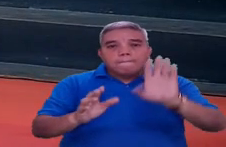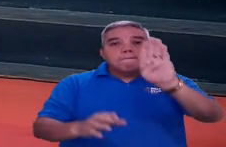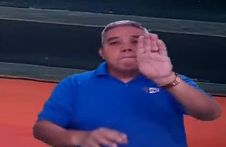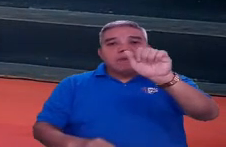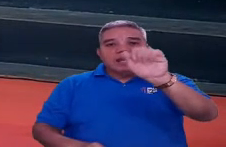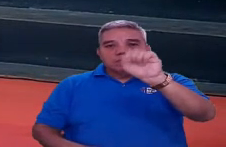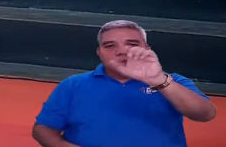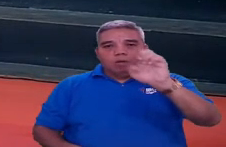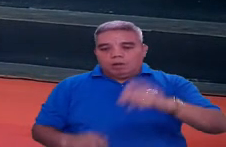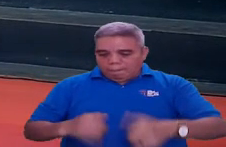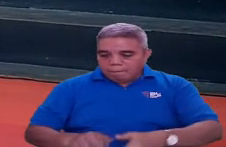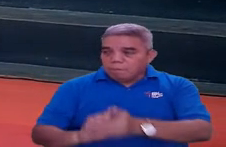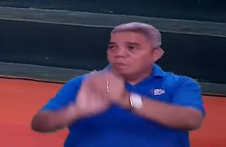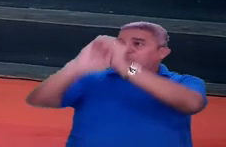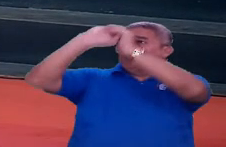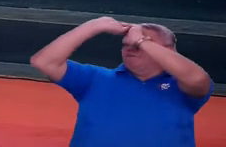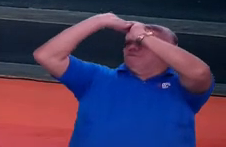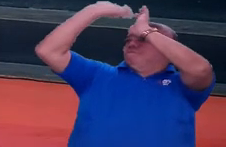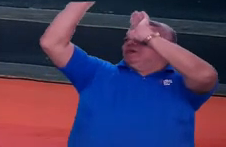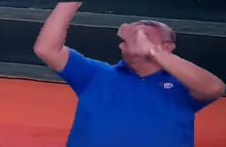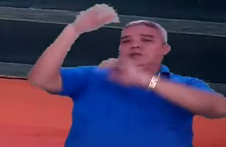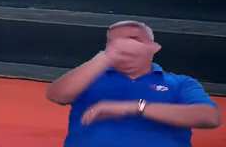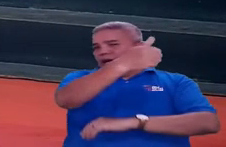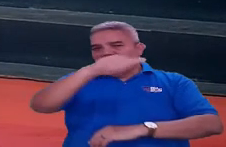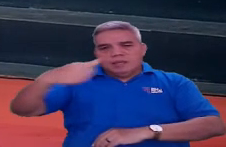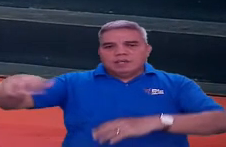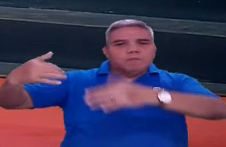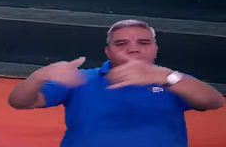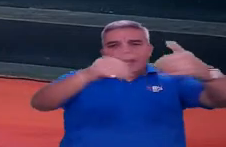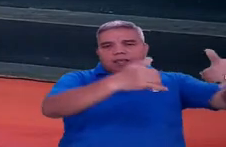baseball, basketball, ano pang ball?